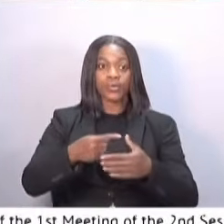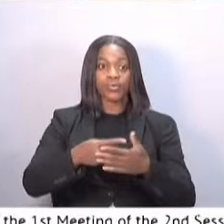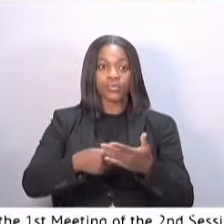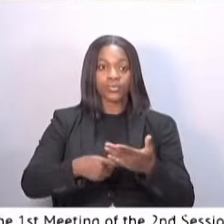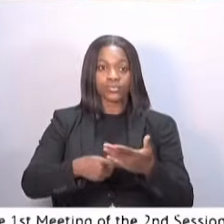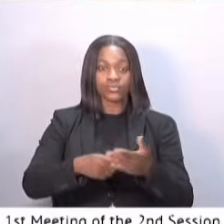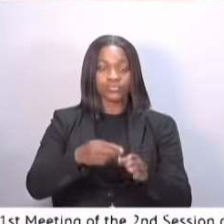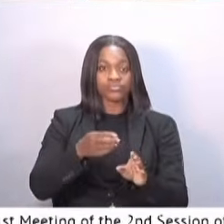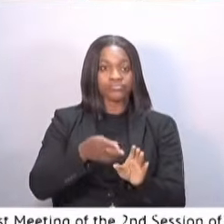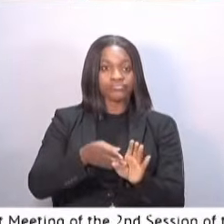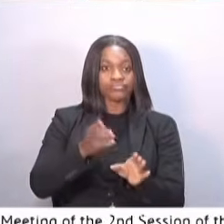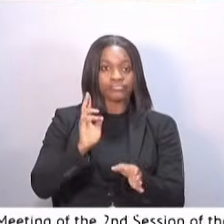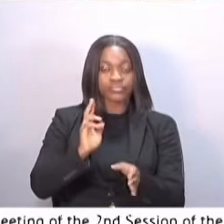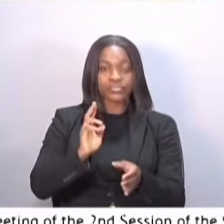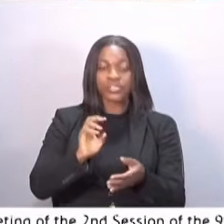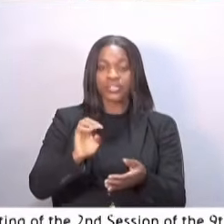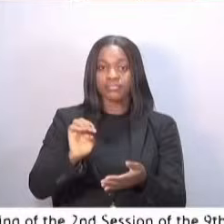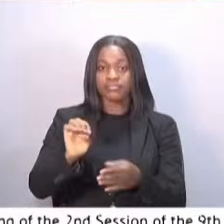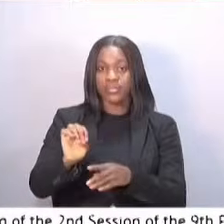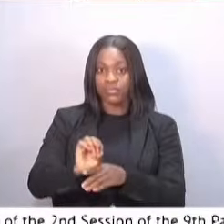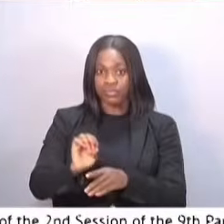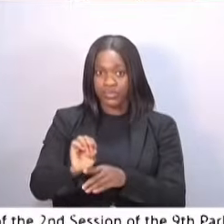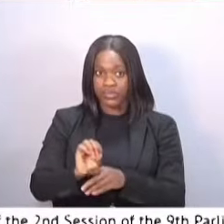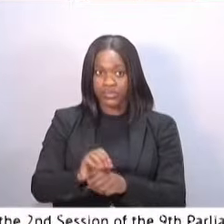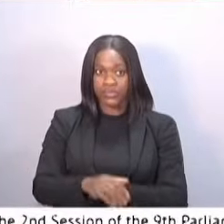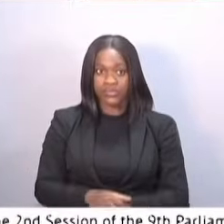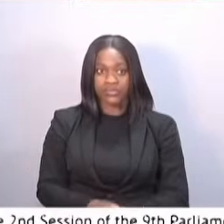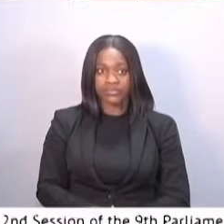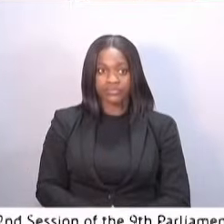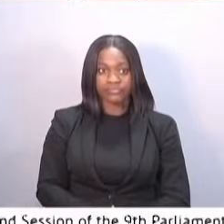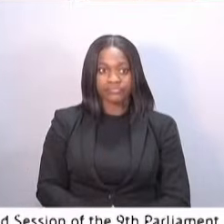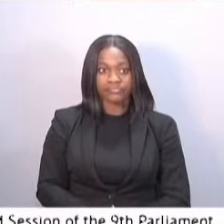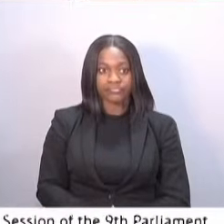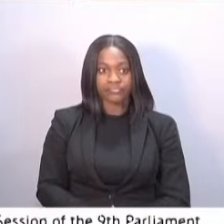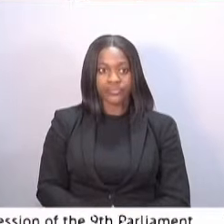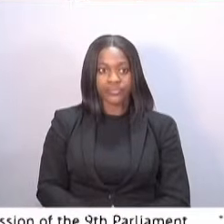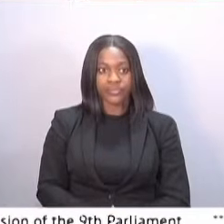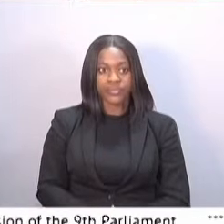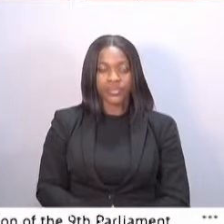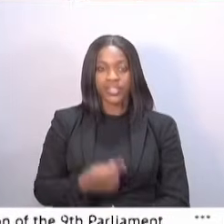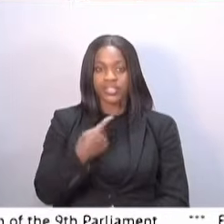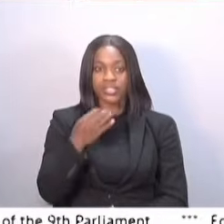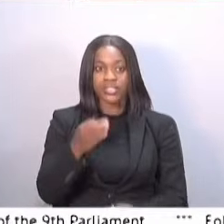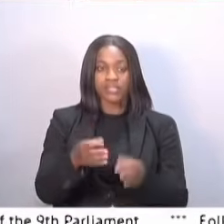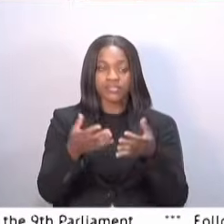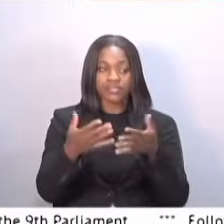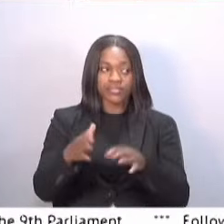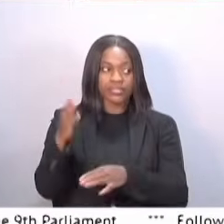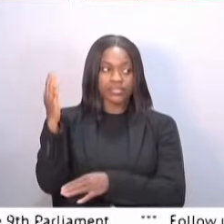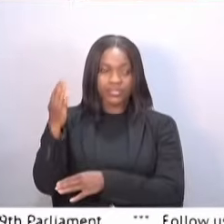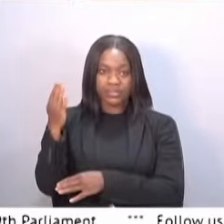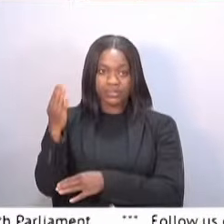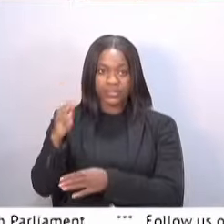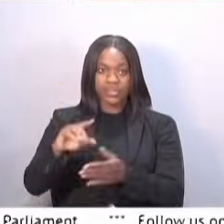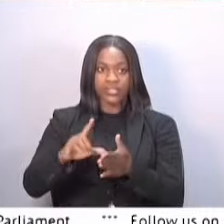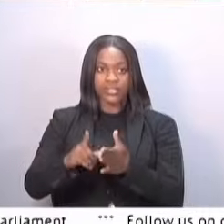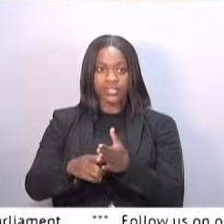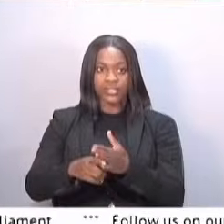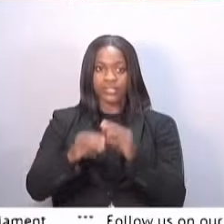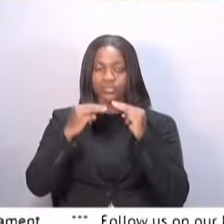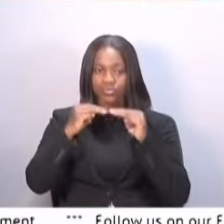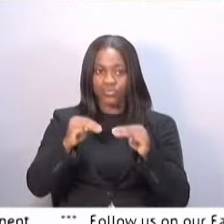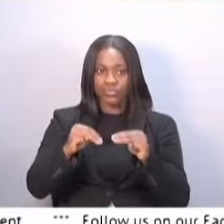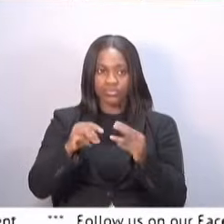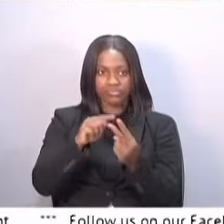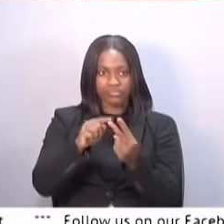the revocation of employment. Speaker, my understanding is that if we are able to finish the statements, then we can take